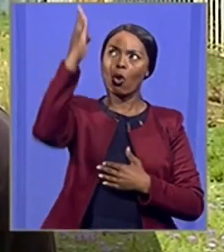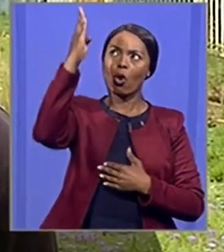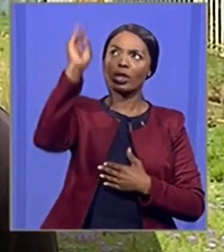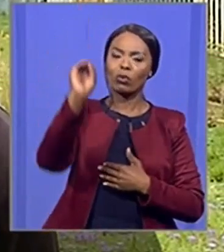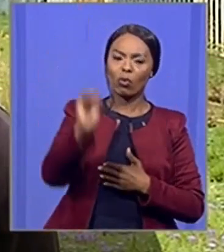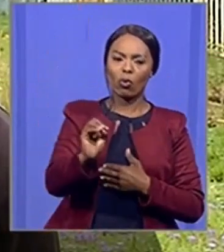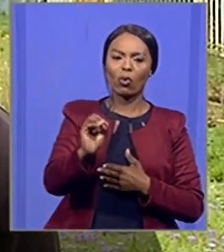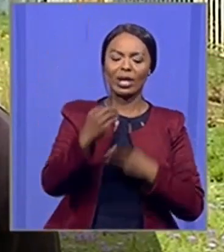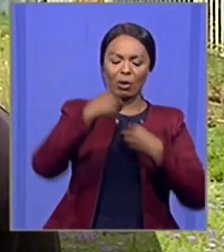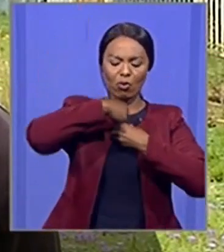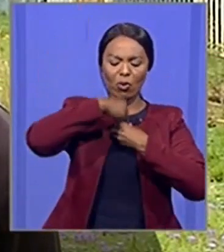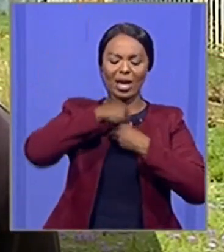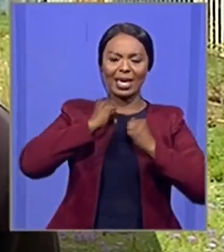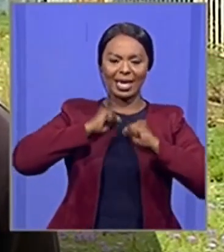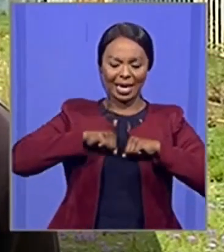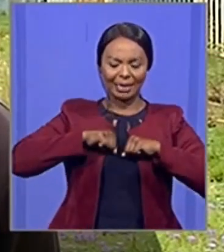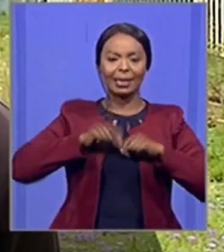don't know